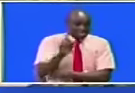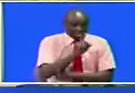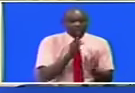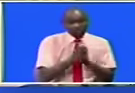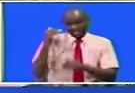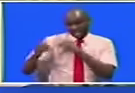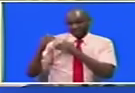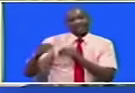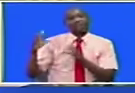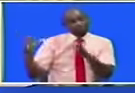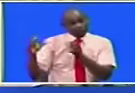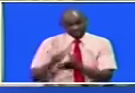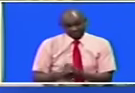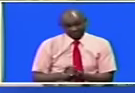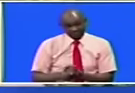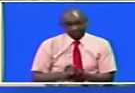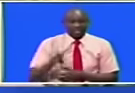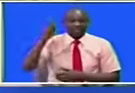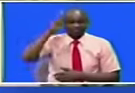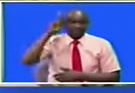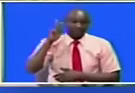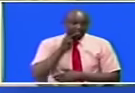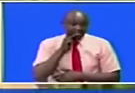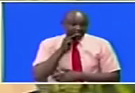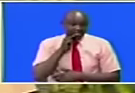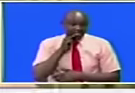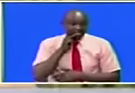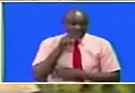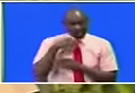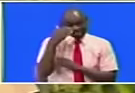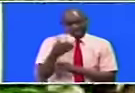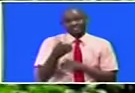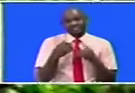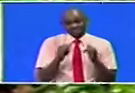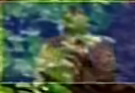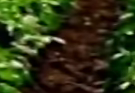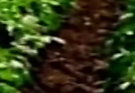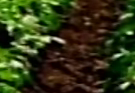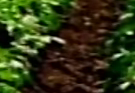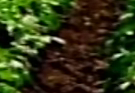neighboring communities. Philip Keitany for The Next Frontier.